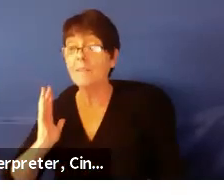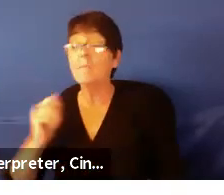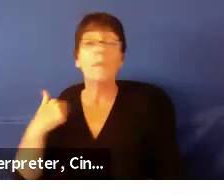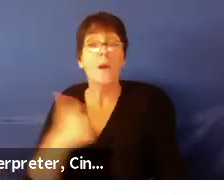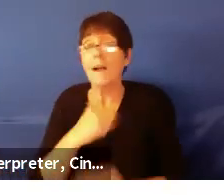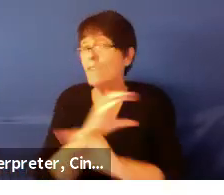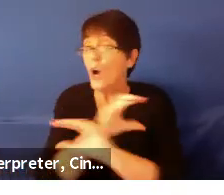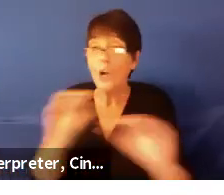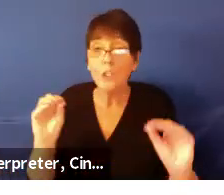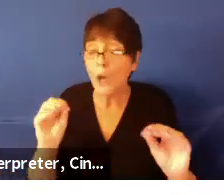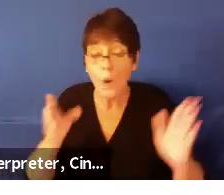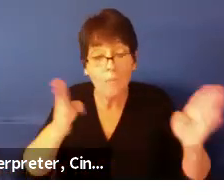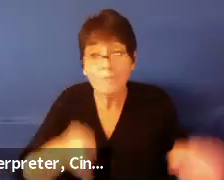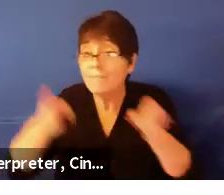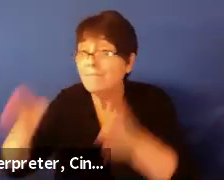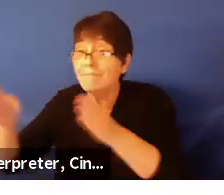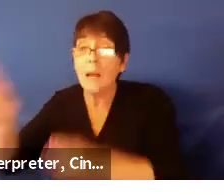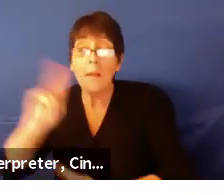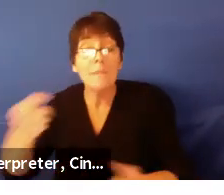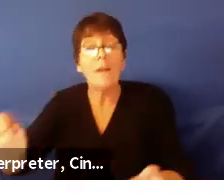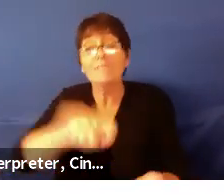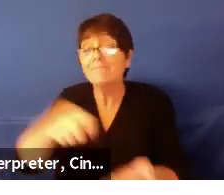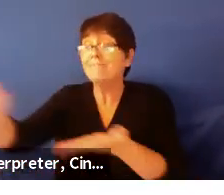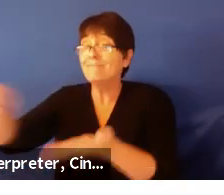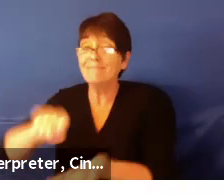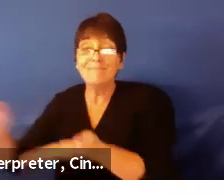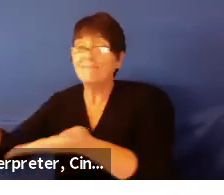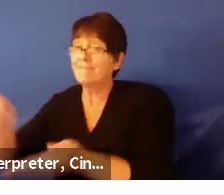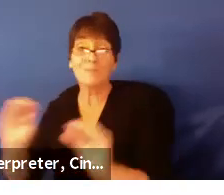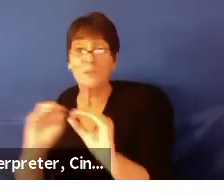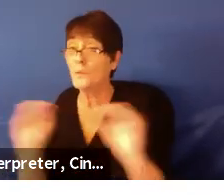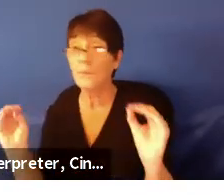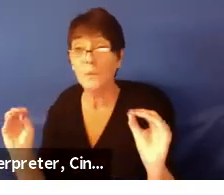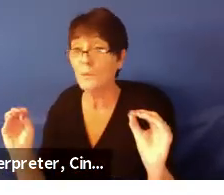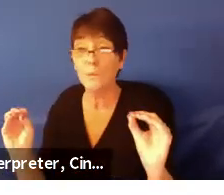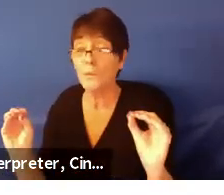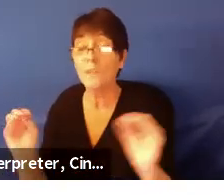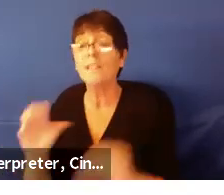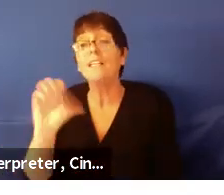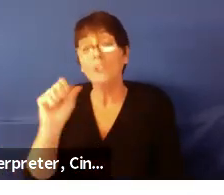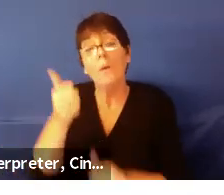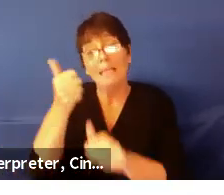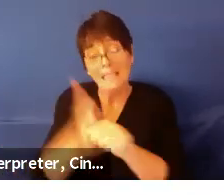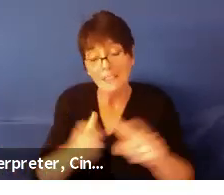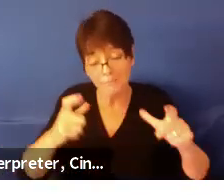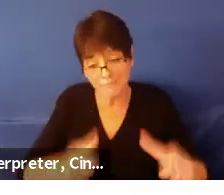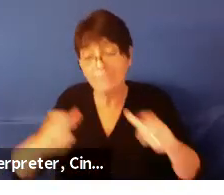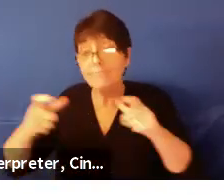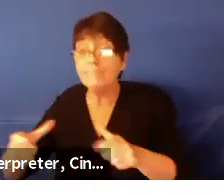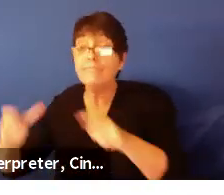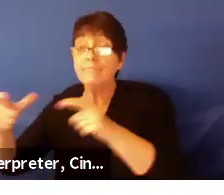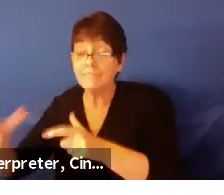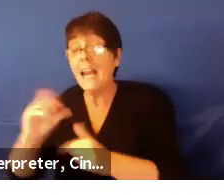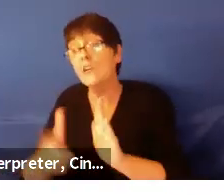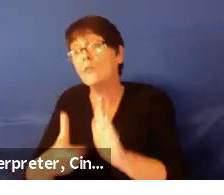any Cambros. No one's spooning out something into a container for you. So an individual meal, and it does require